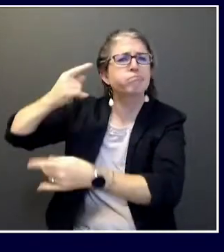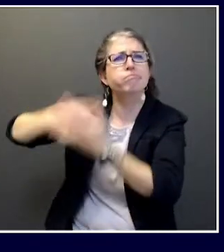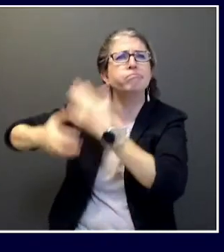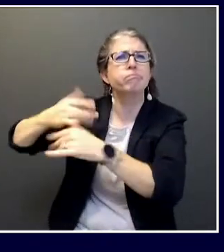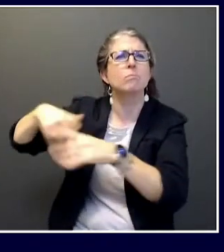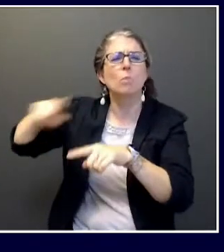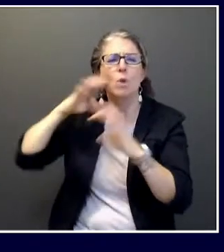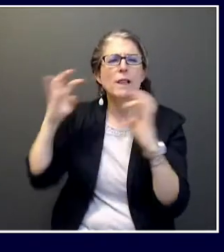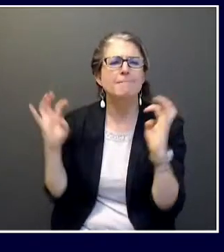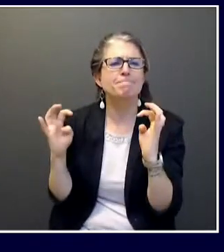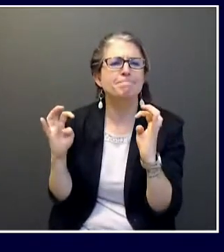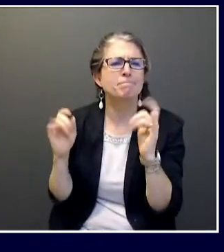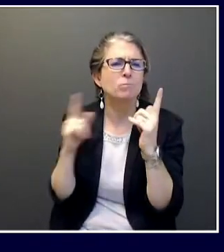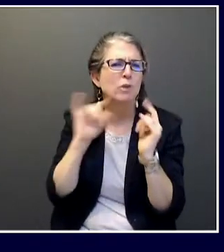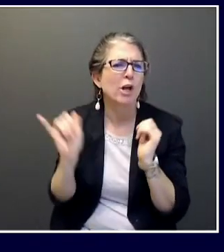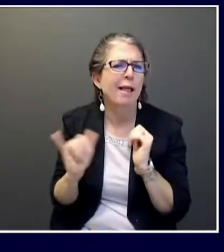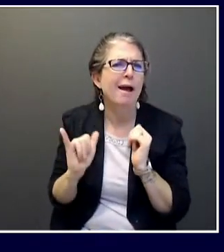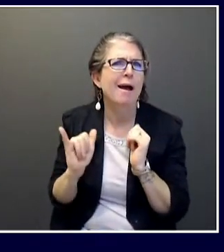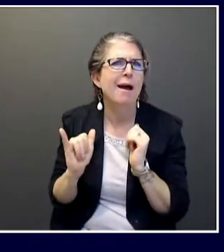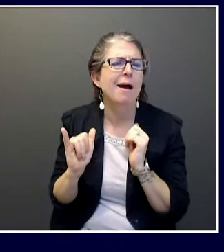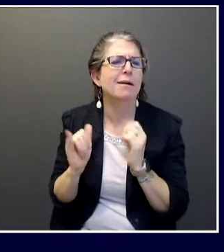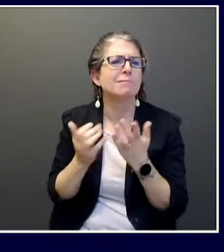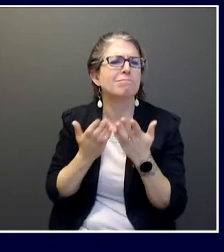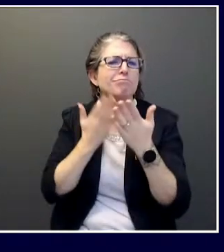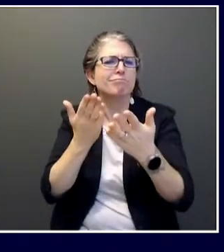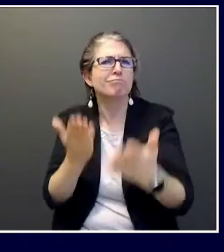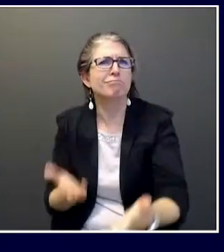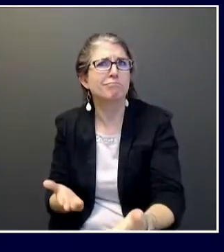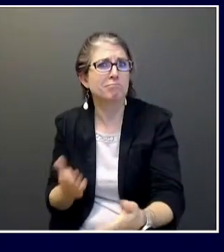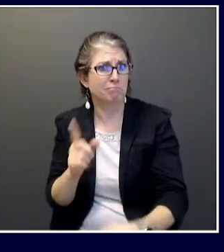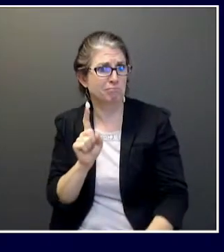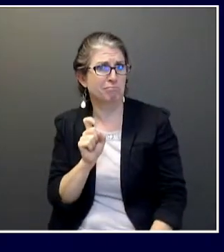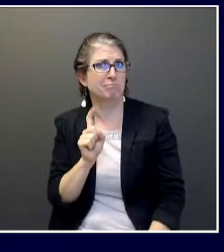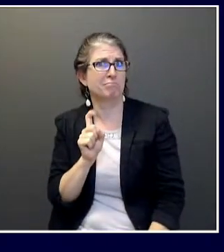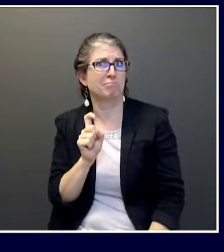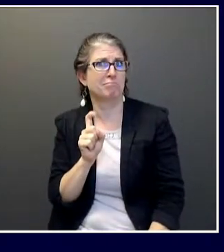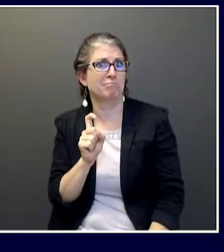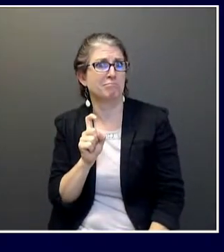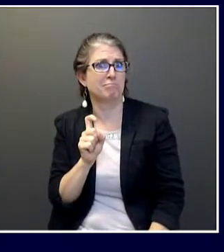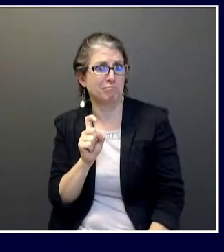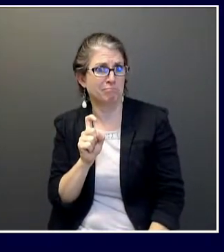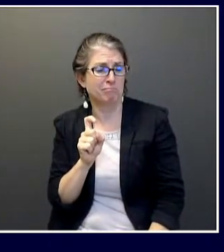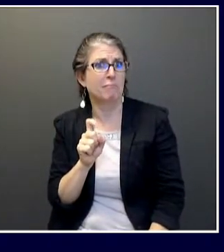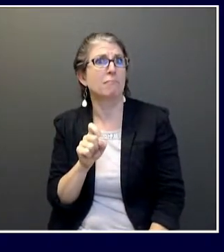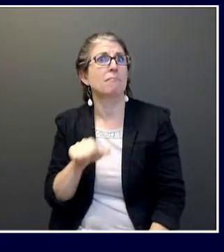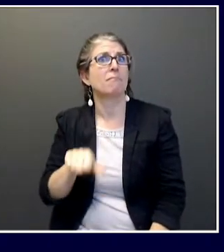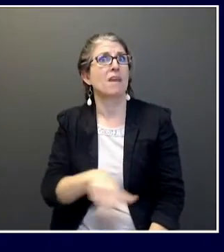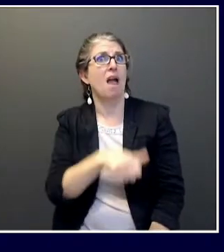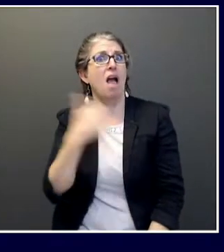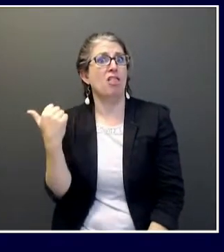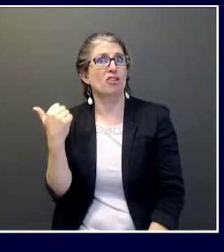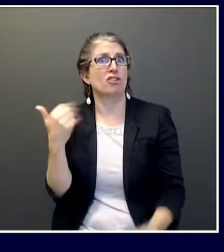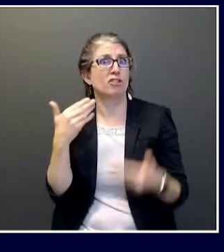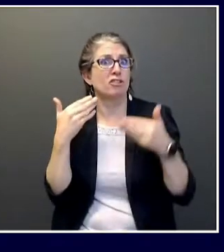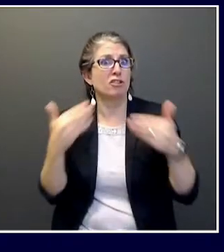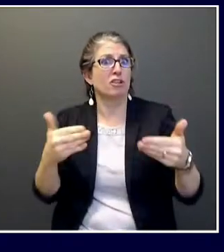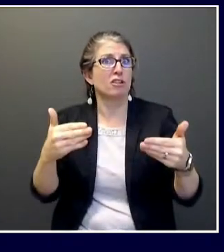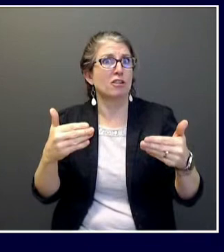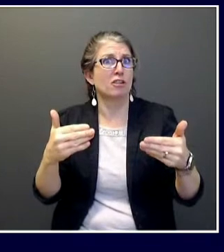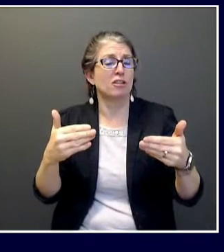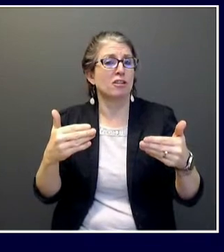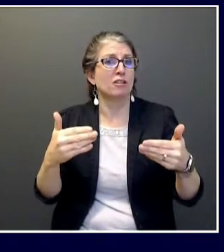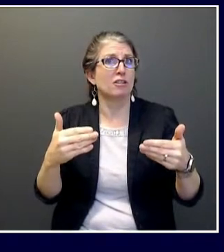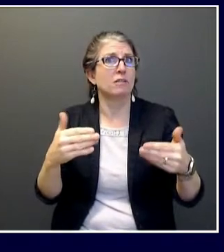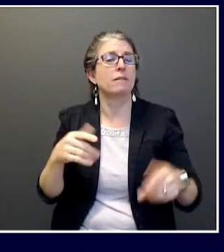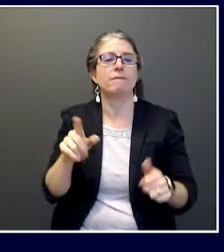recommendations for whether and under what conditions children aged 5 to 11 should get the Pfizer shot. The state of